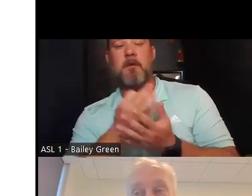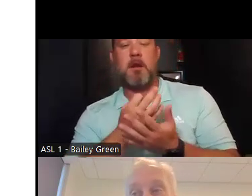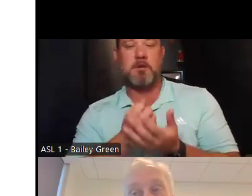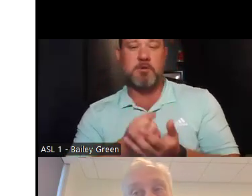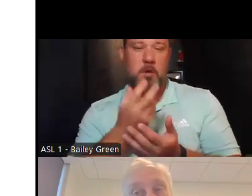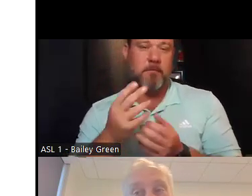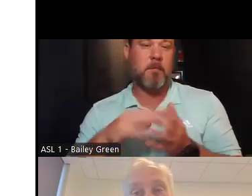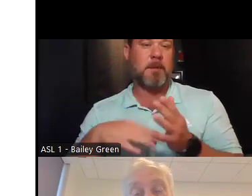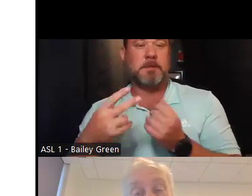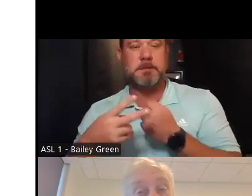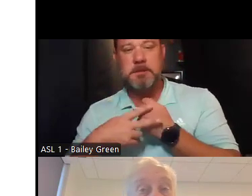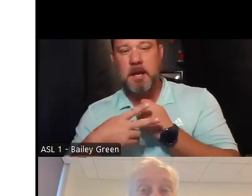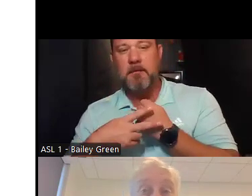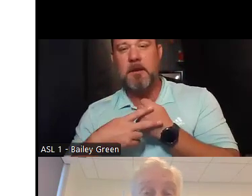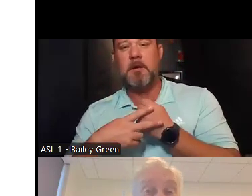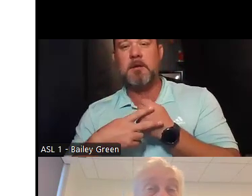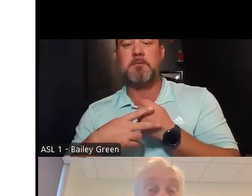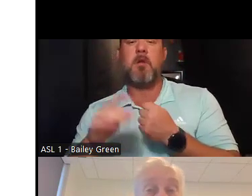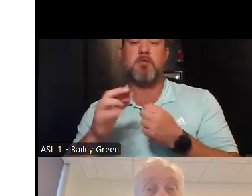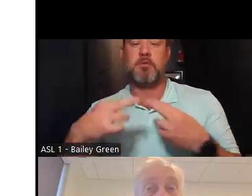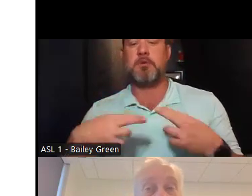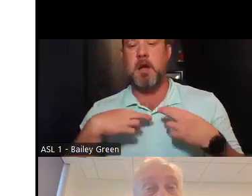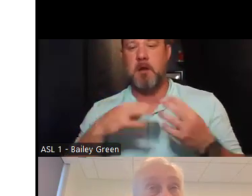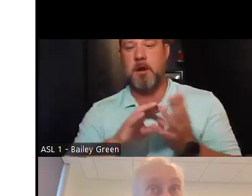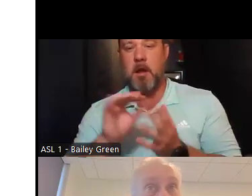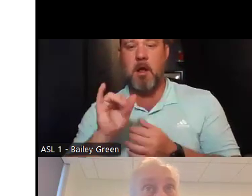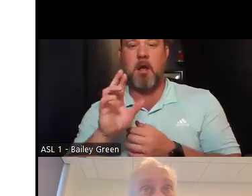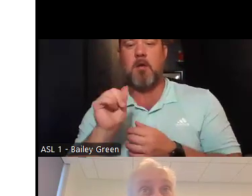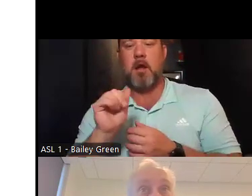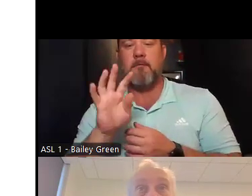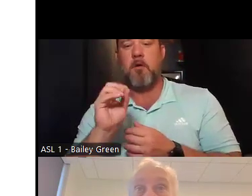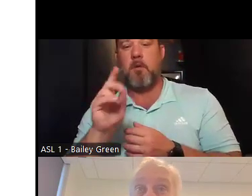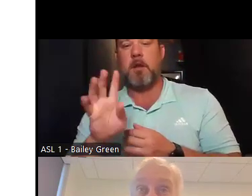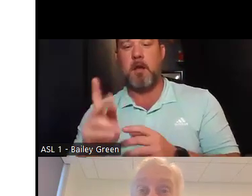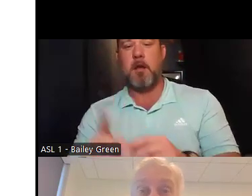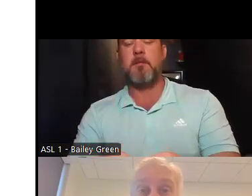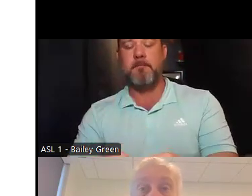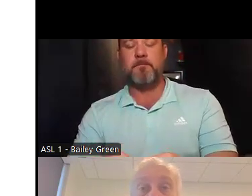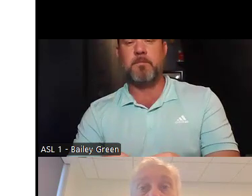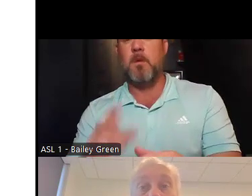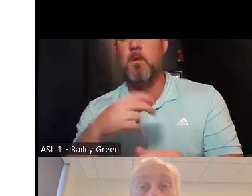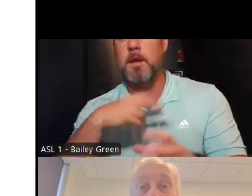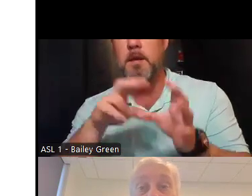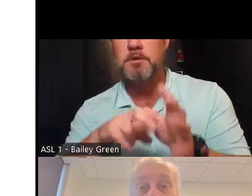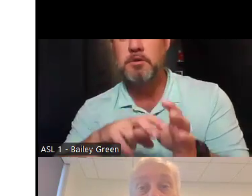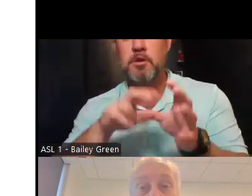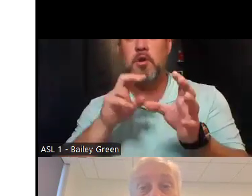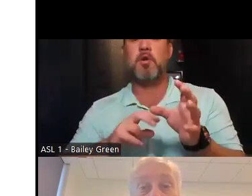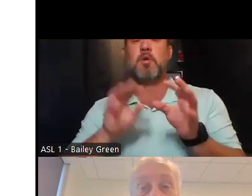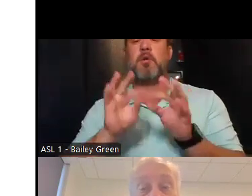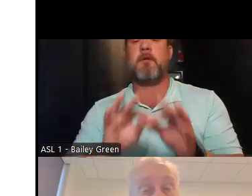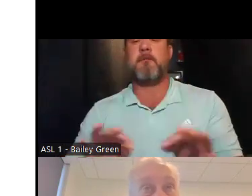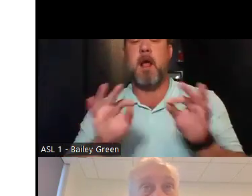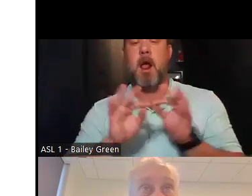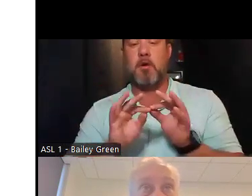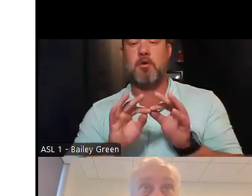basic savings, but also retirement accounts like IRAs and 401ks. We are excluding the value